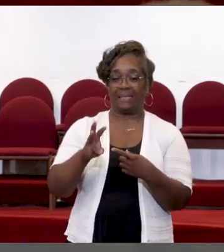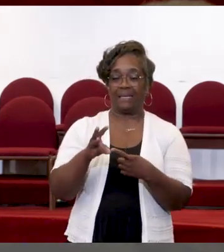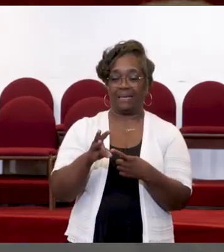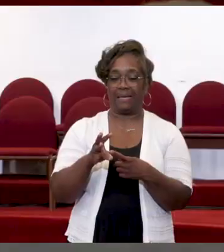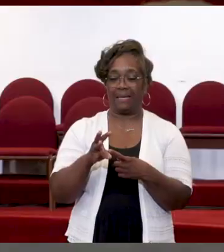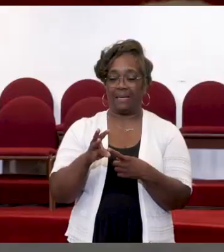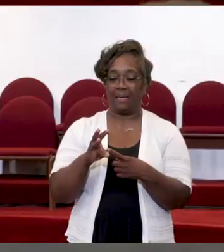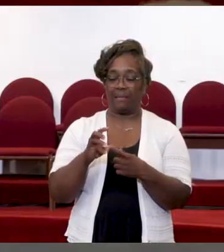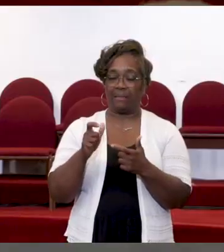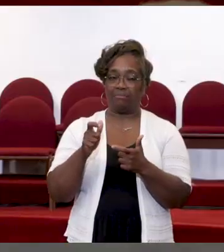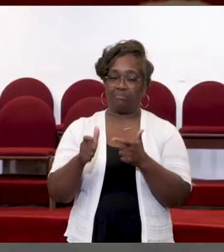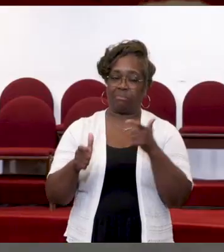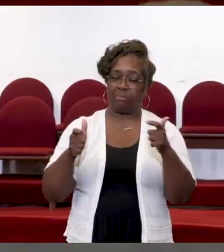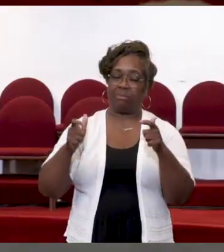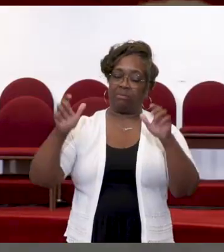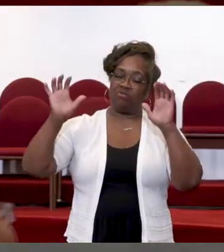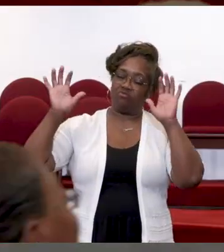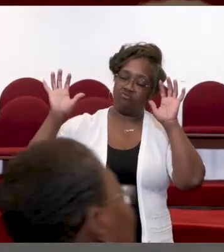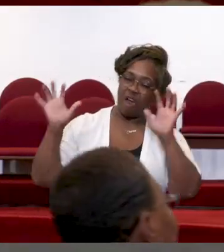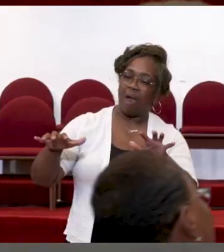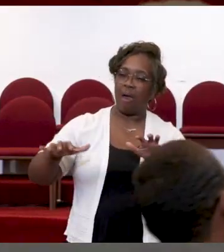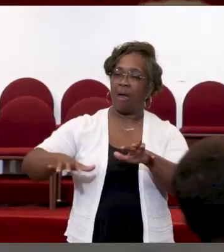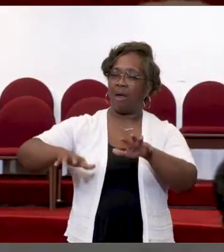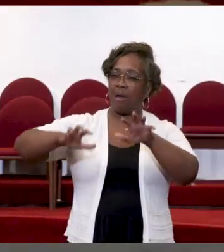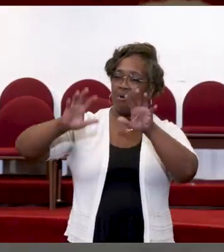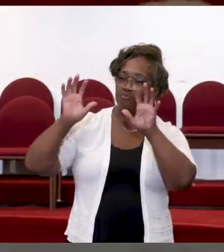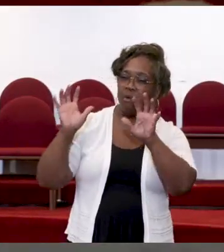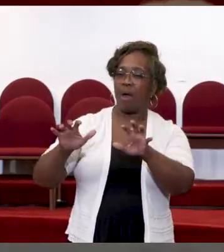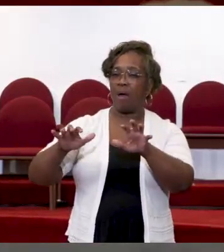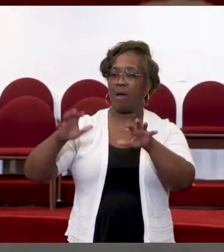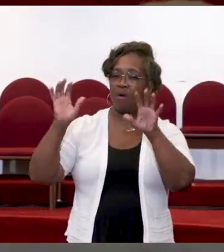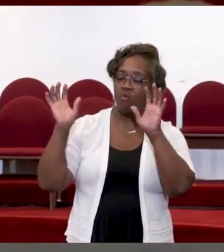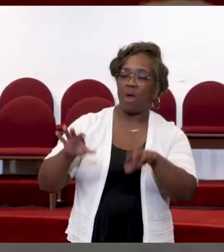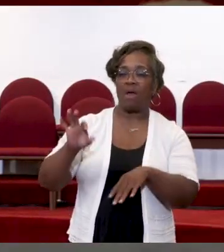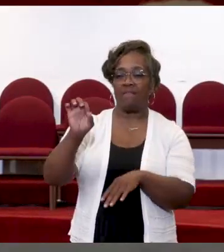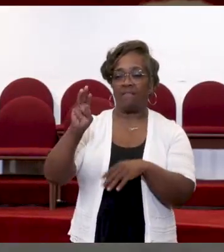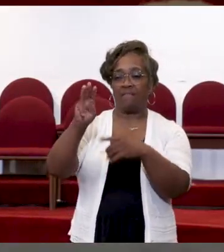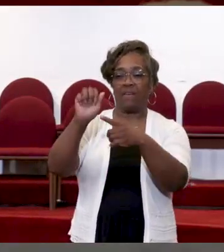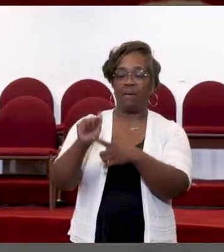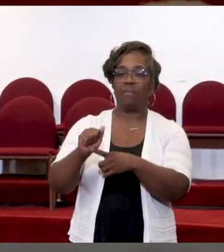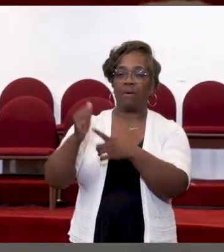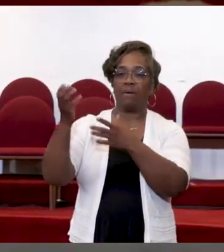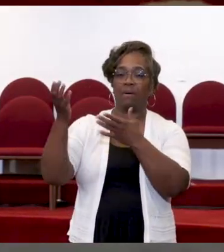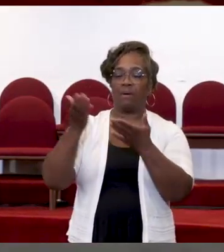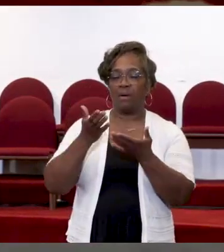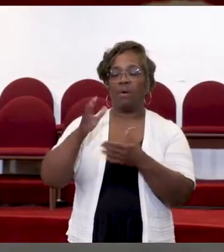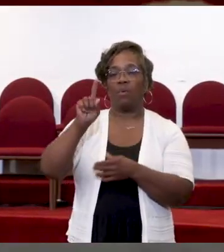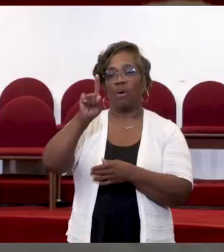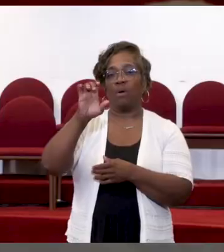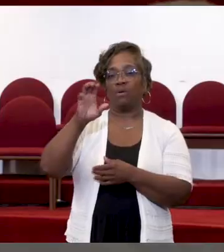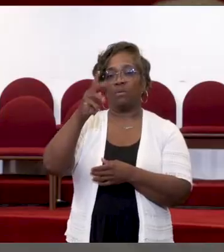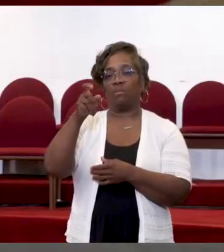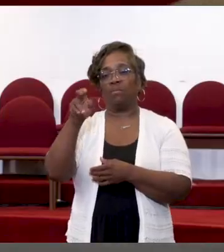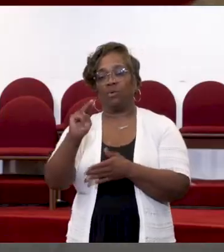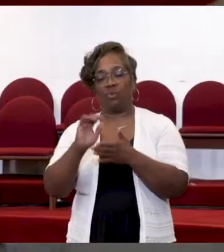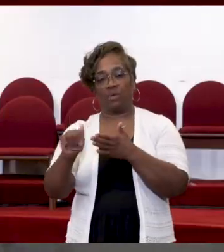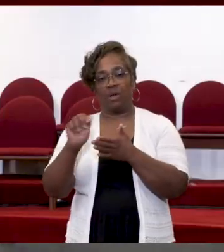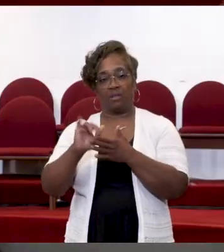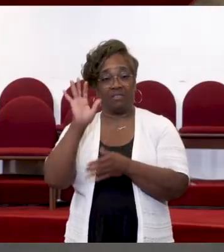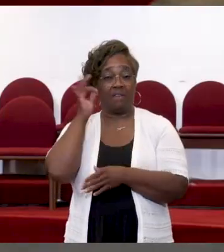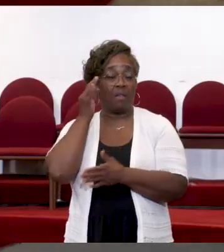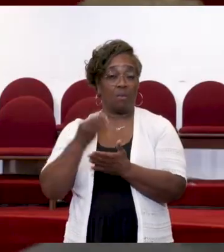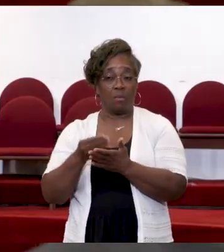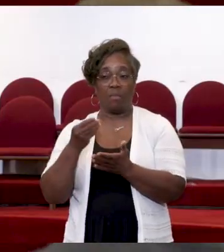massive rainstorm. We were able to get FEMA to come in here with $100 million in federal money, and